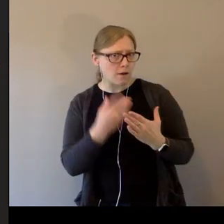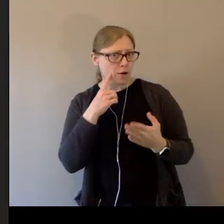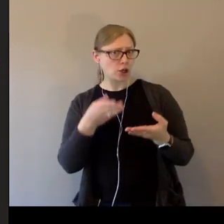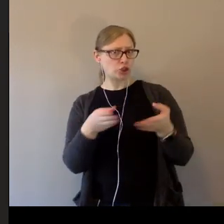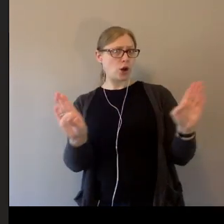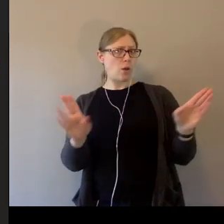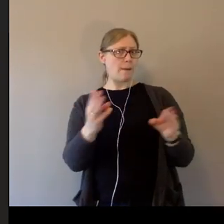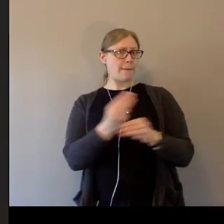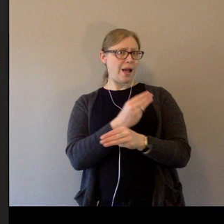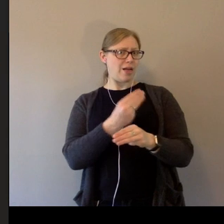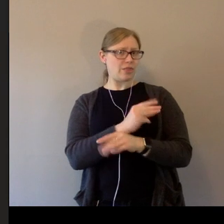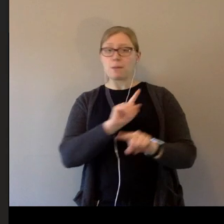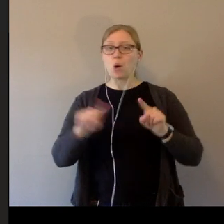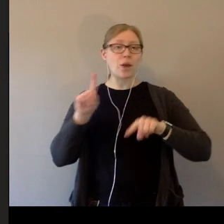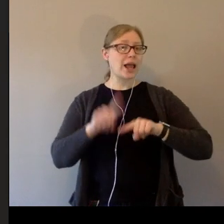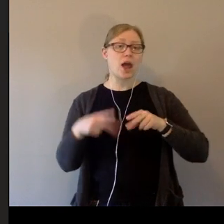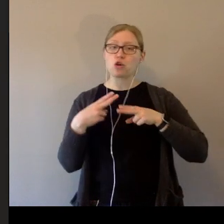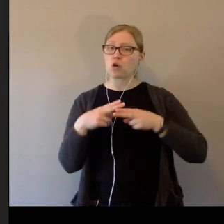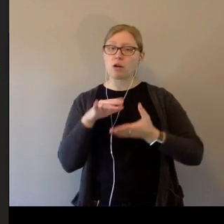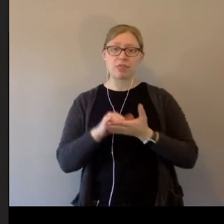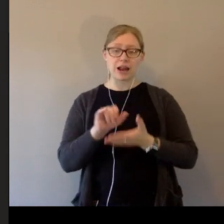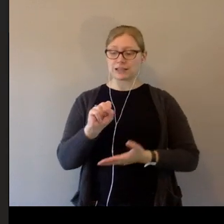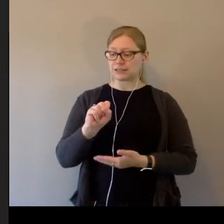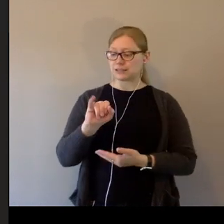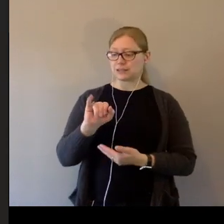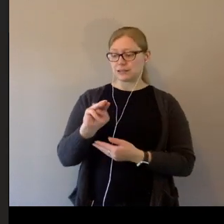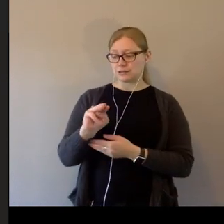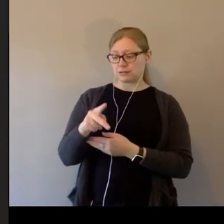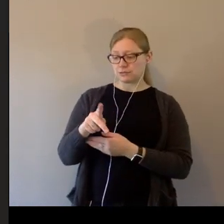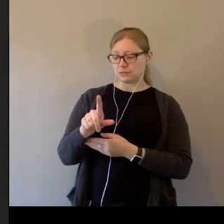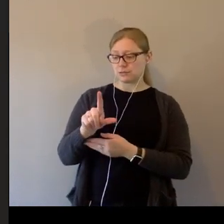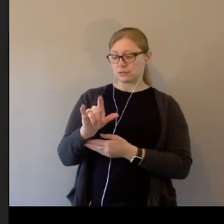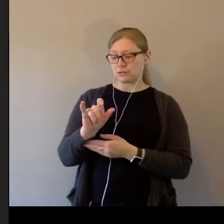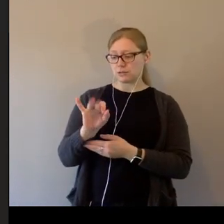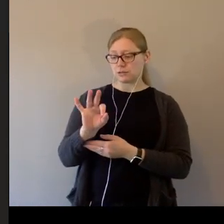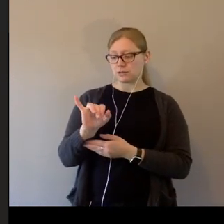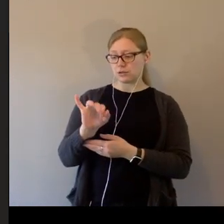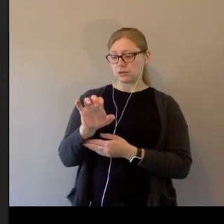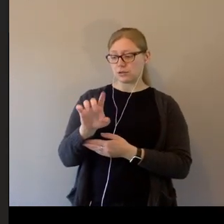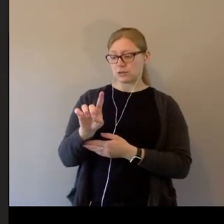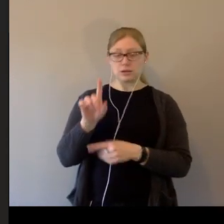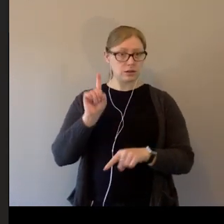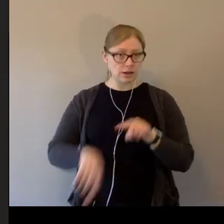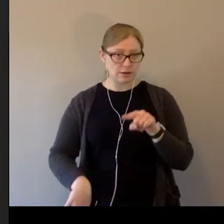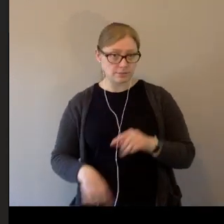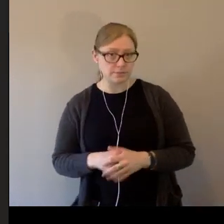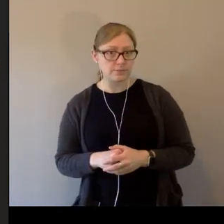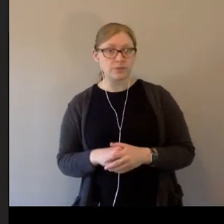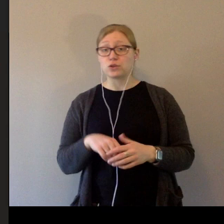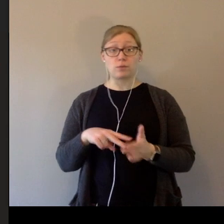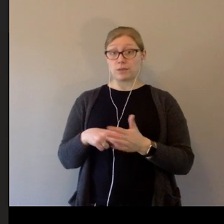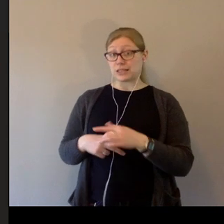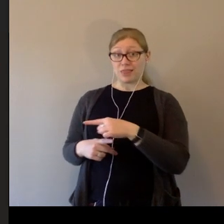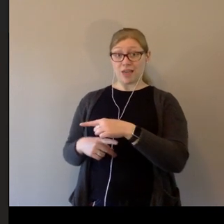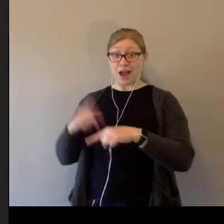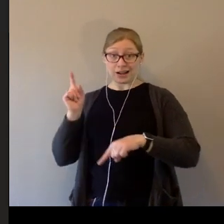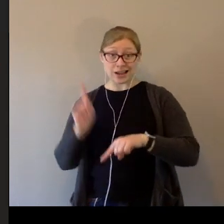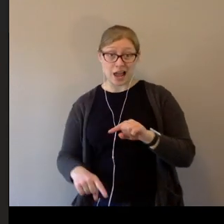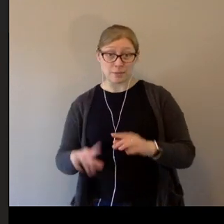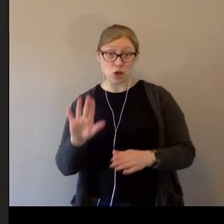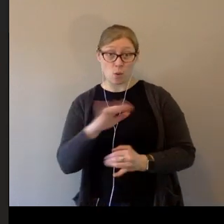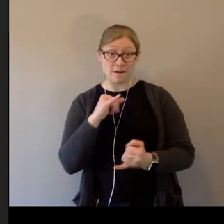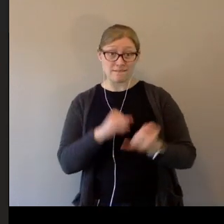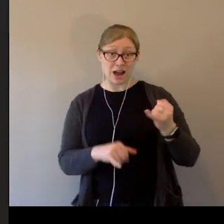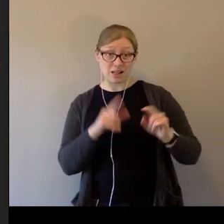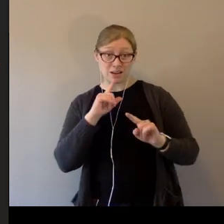not considered simplified. And so we don't allow you to write something like that as a final answer. And there are reasons for this,